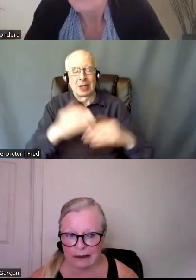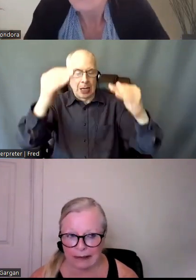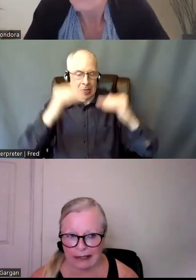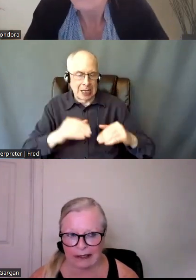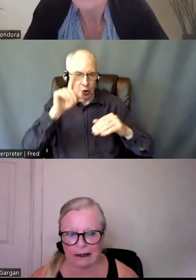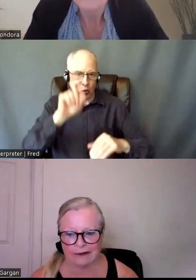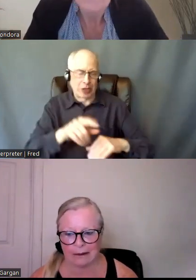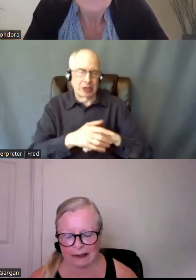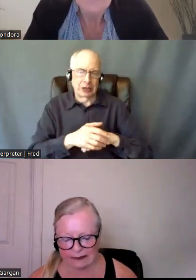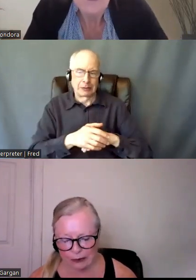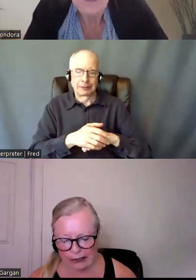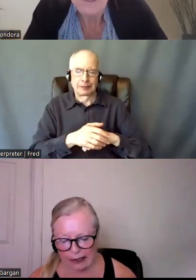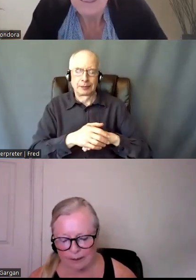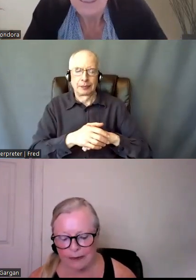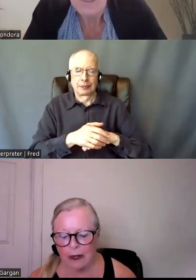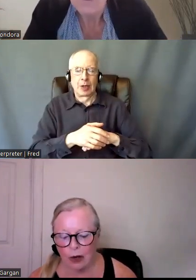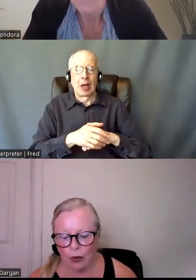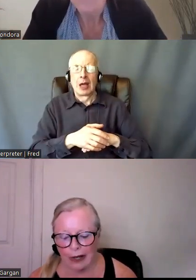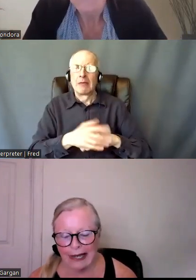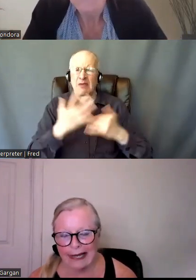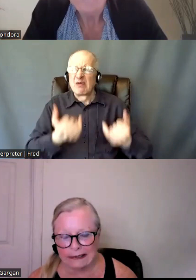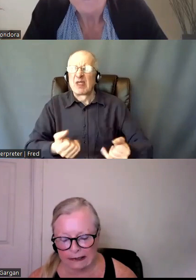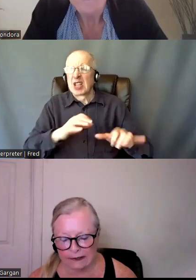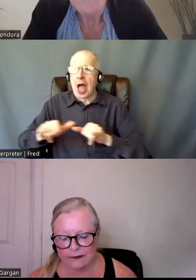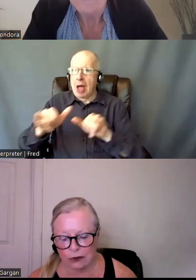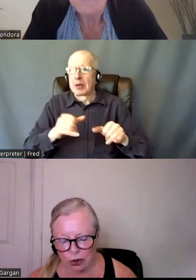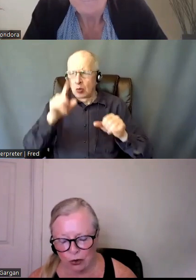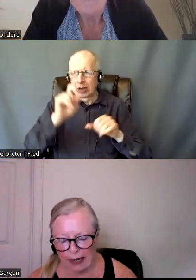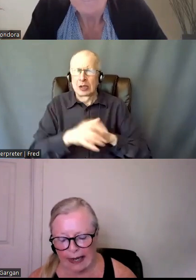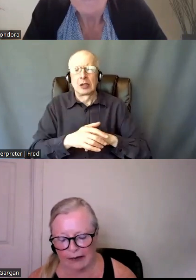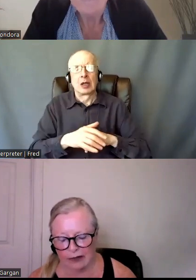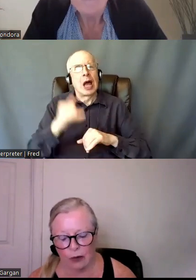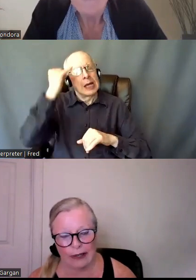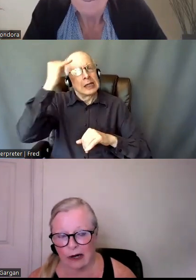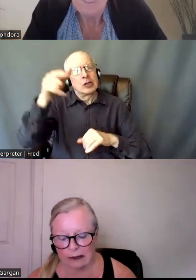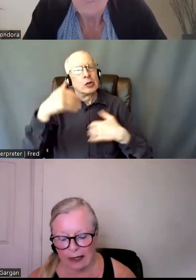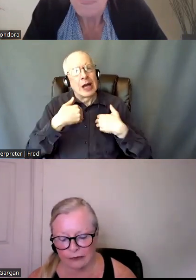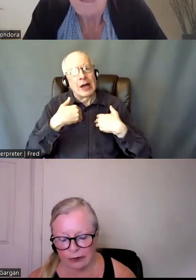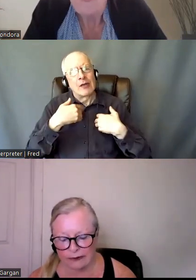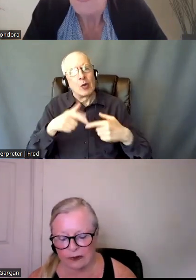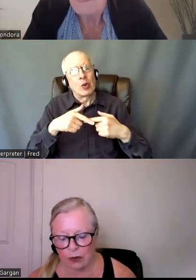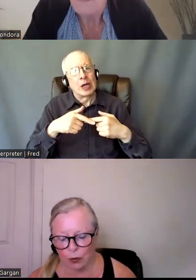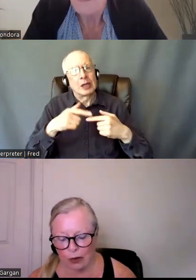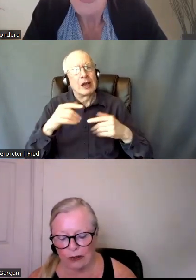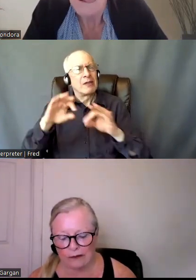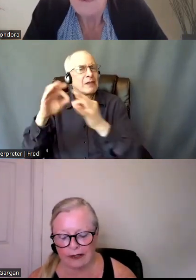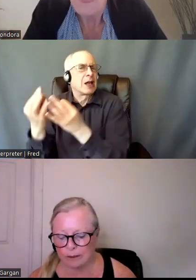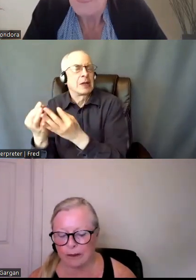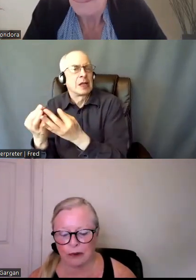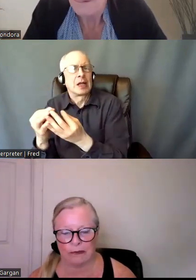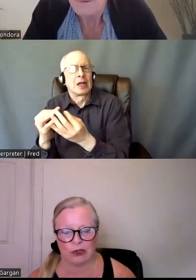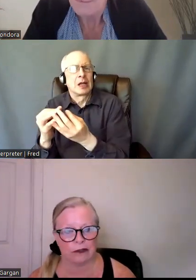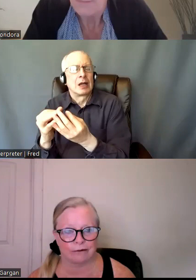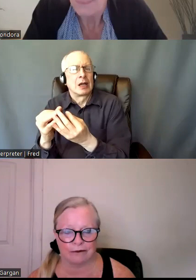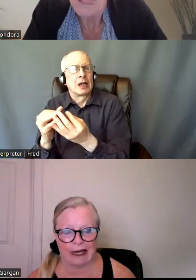one many families bring up, what ideas do you have when our loved ones won't give